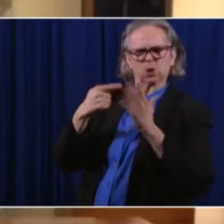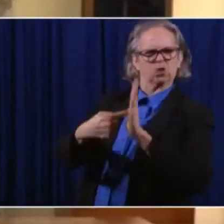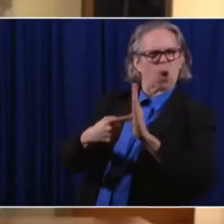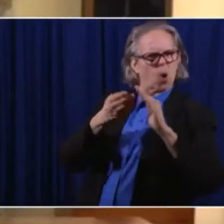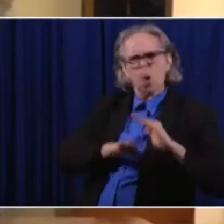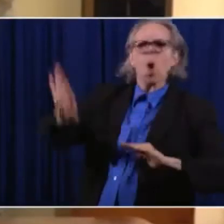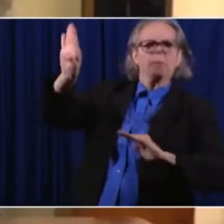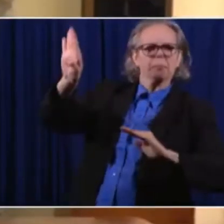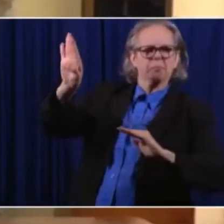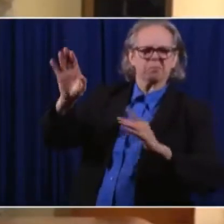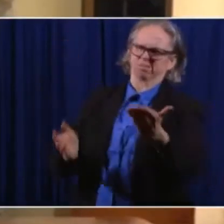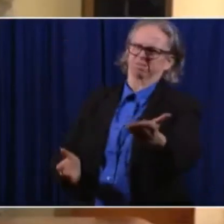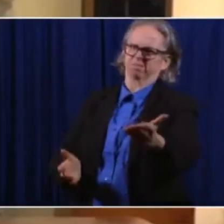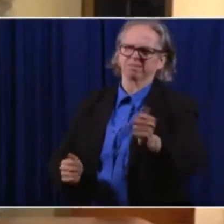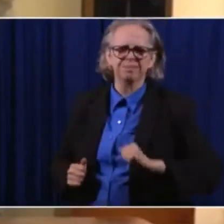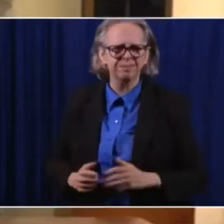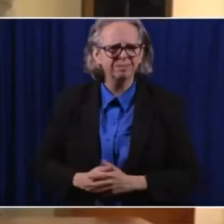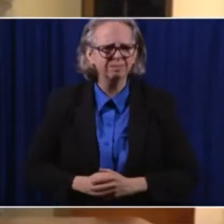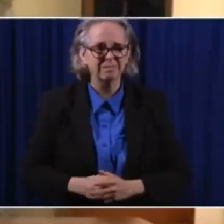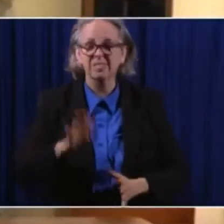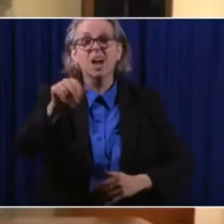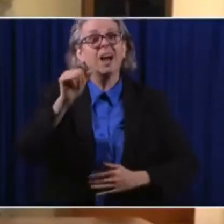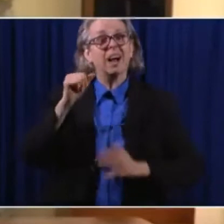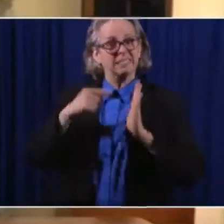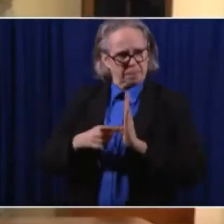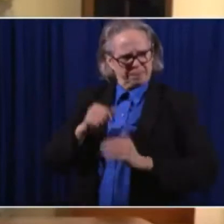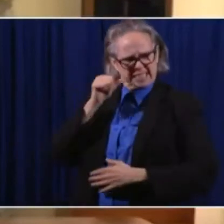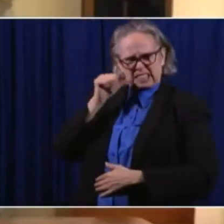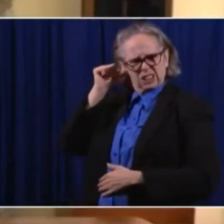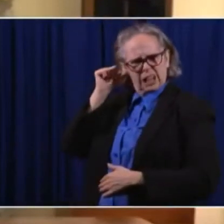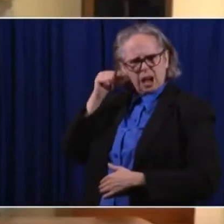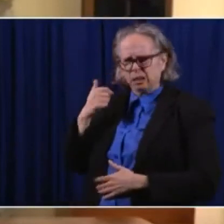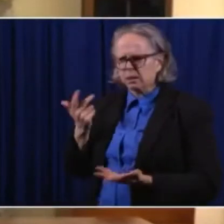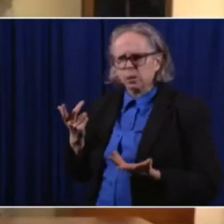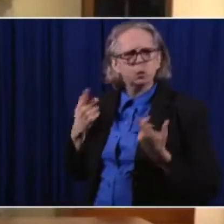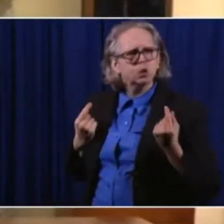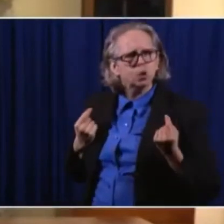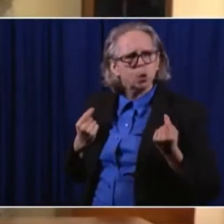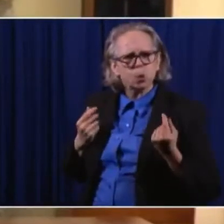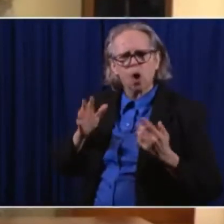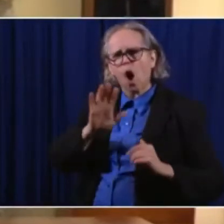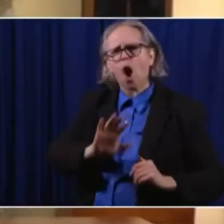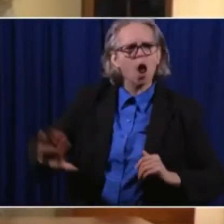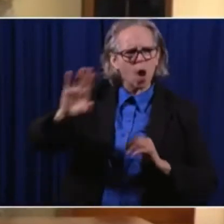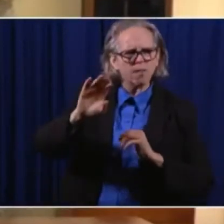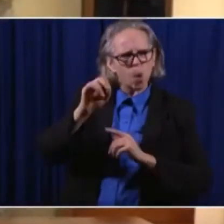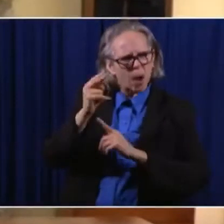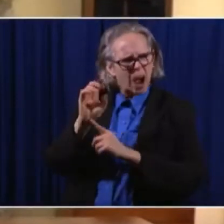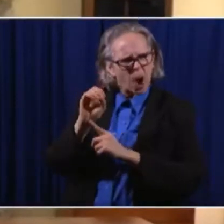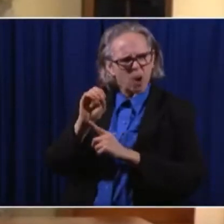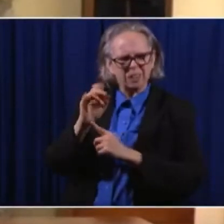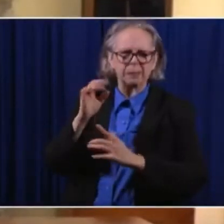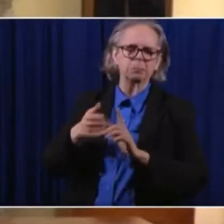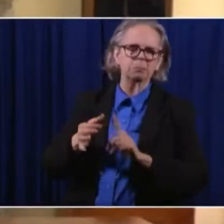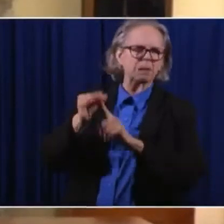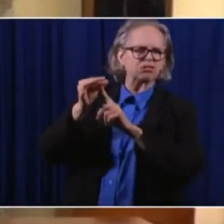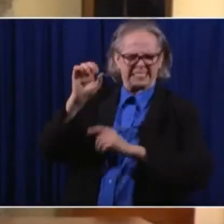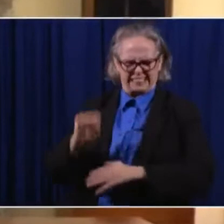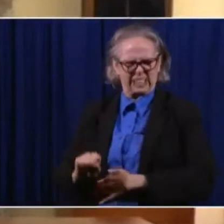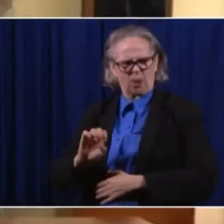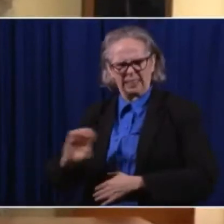yesterday traveling around in some of the southeastern parts of the state, as well as the northwestern